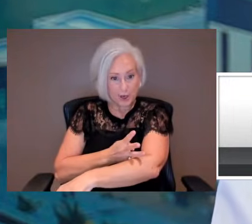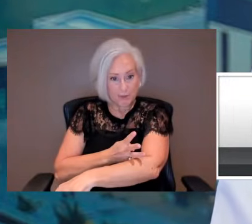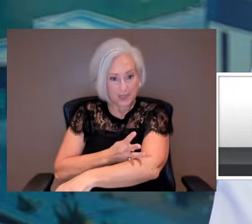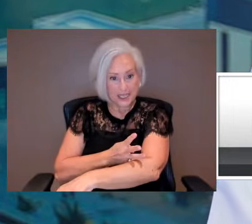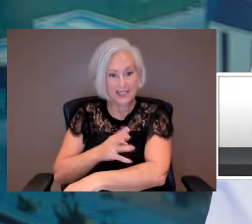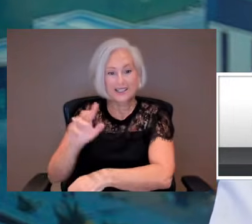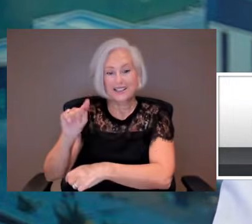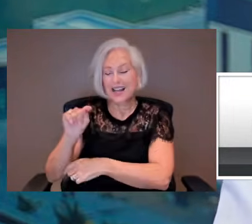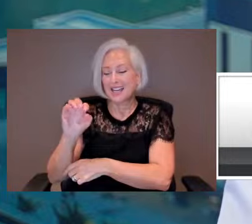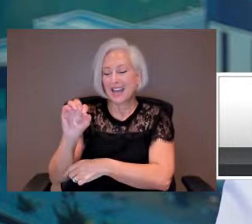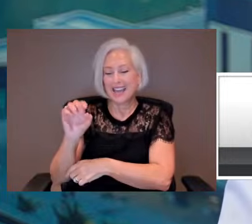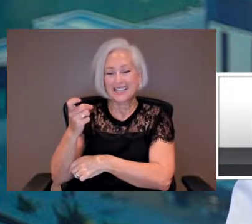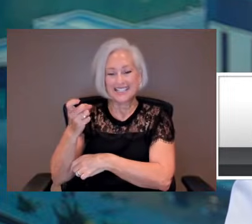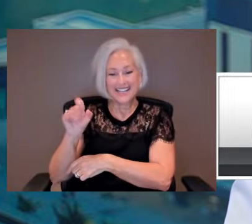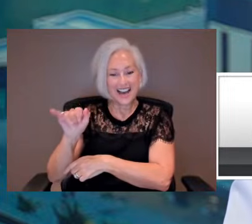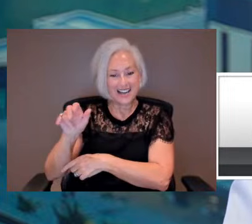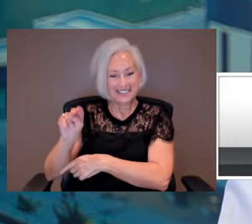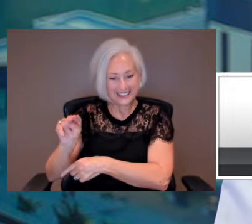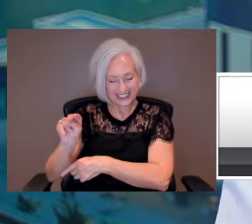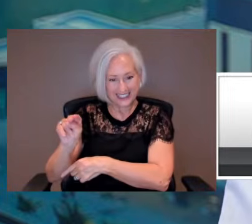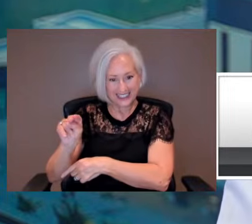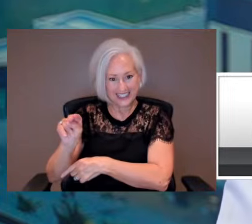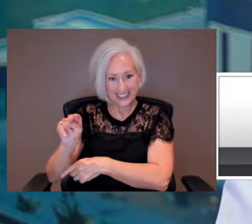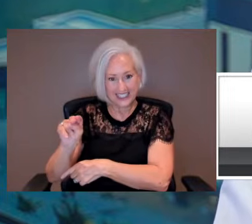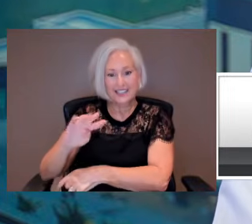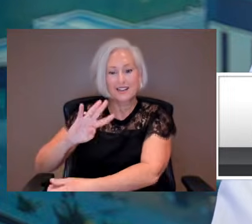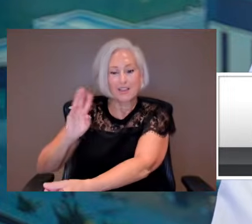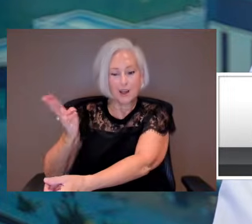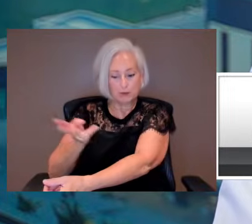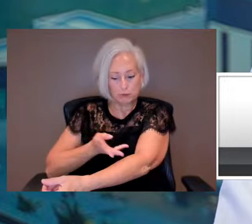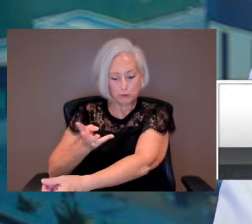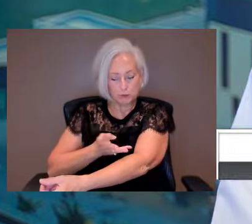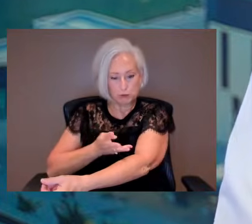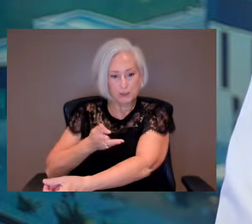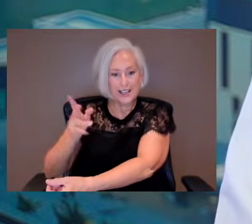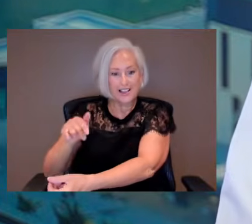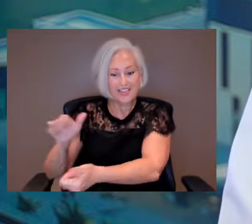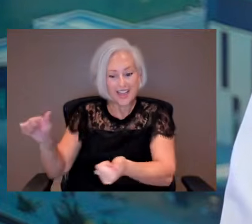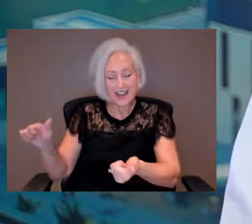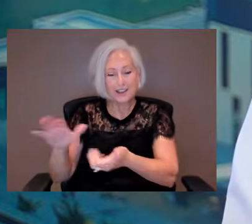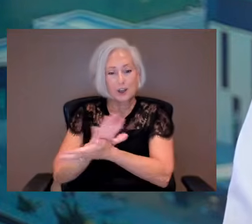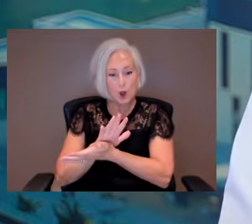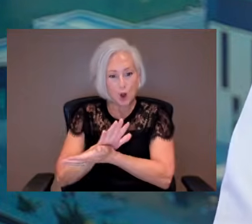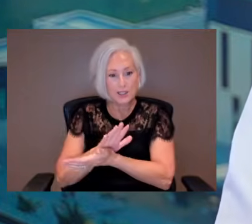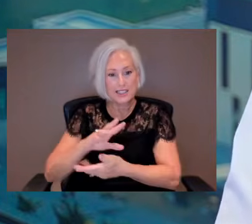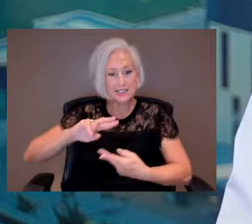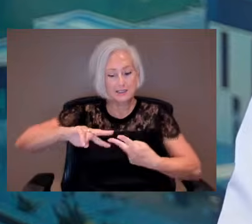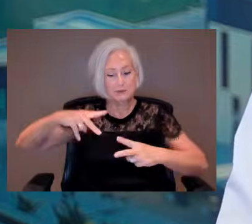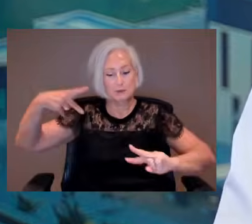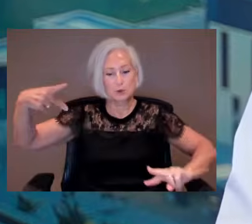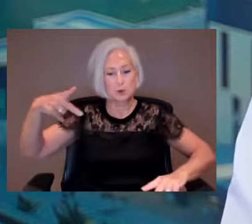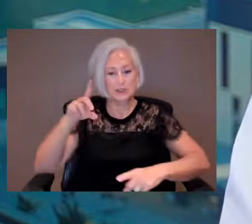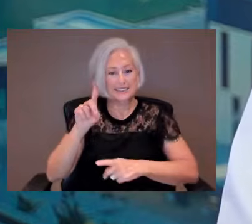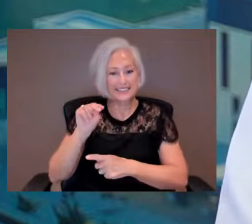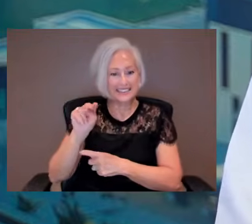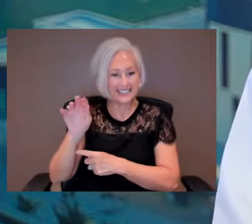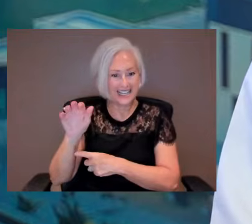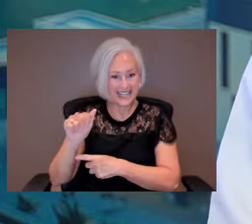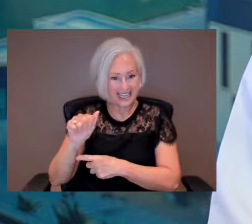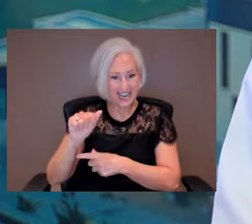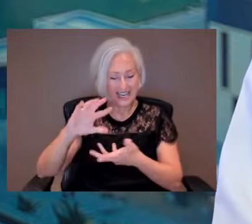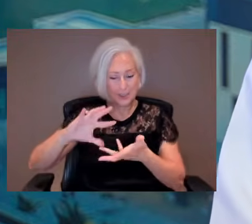a way, in which the medicine itself causes disruptions to DNA, to